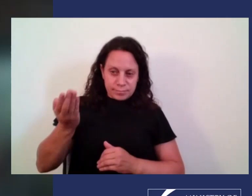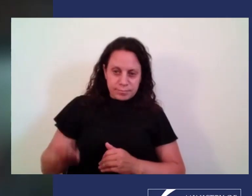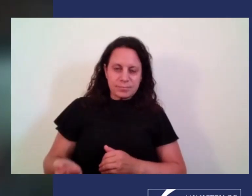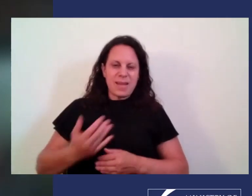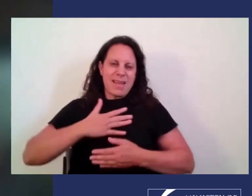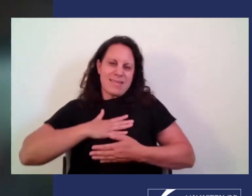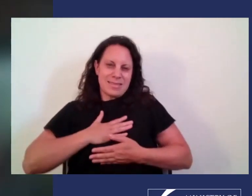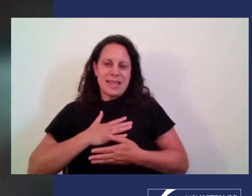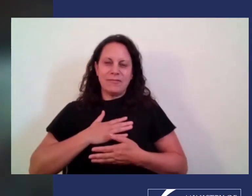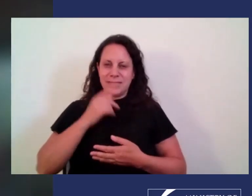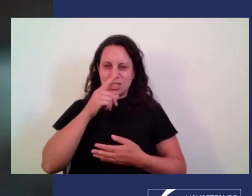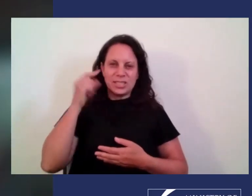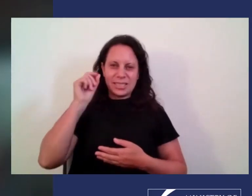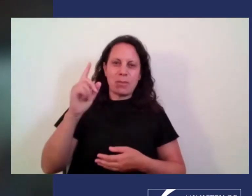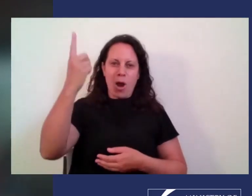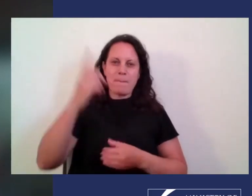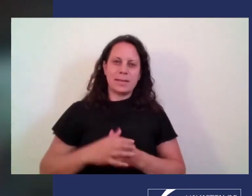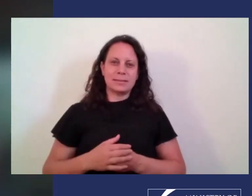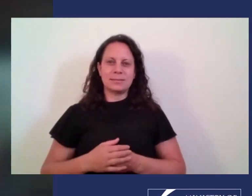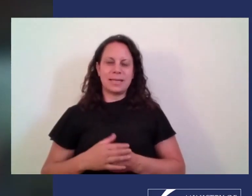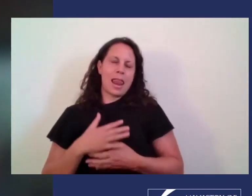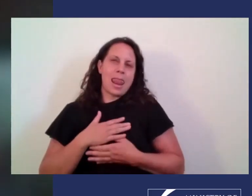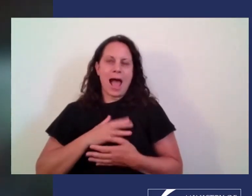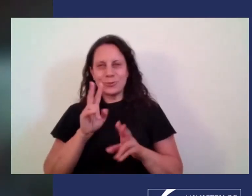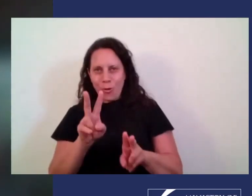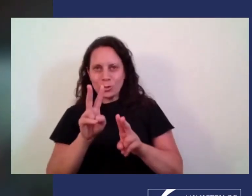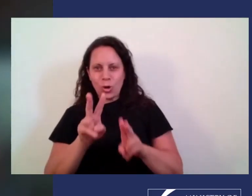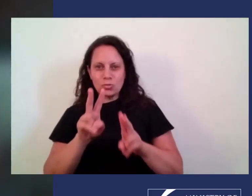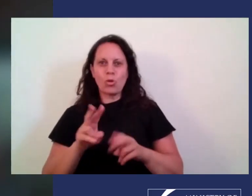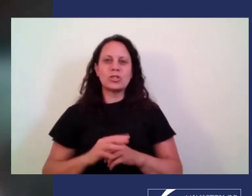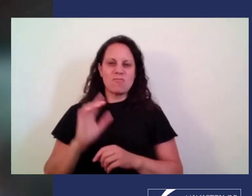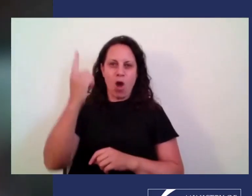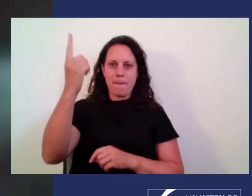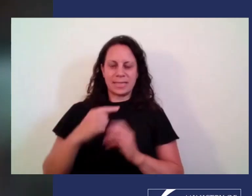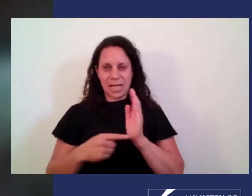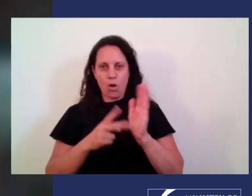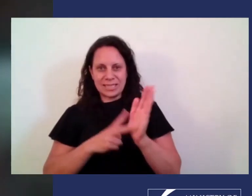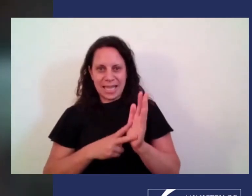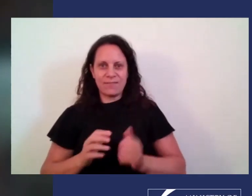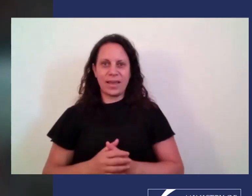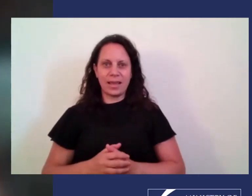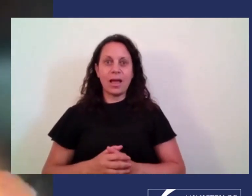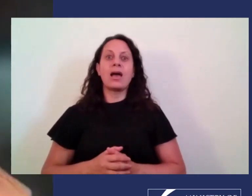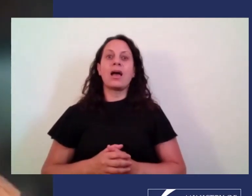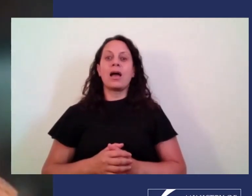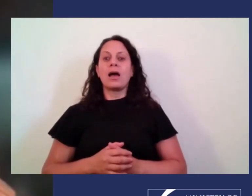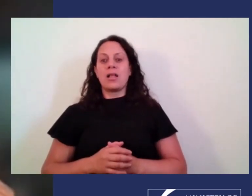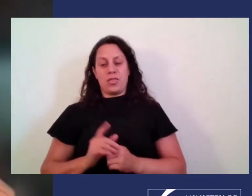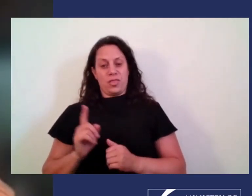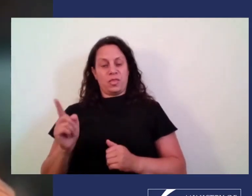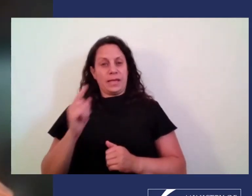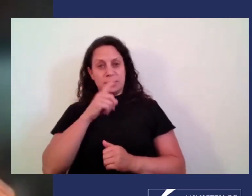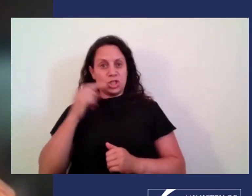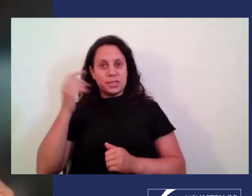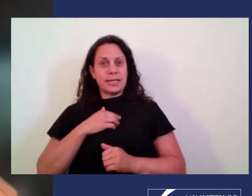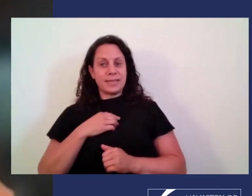really loves our Prime Minister. He loves watching her on TV, and when he saw her get her vaccination, that was